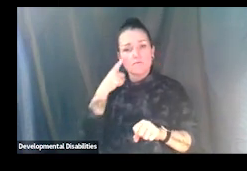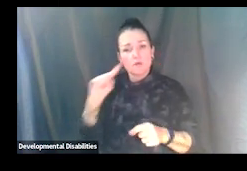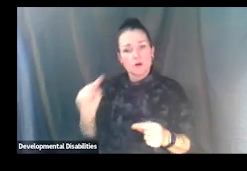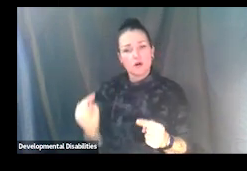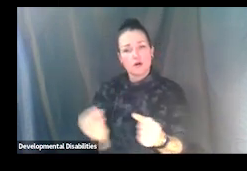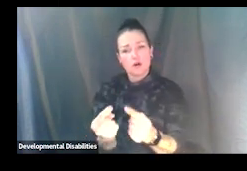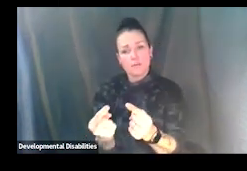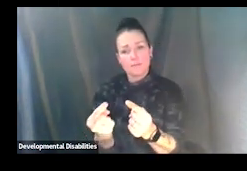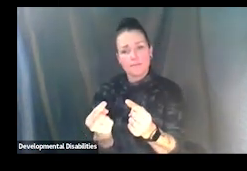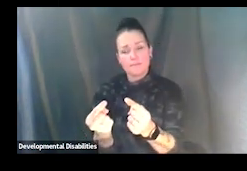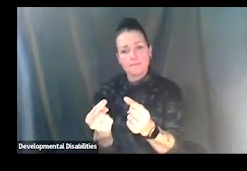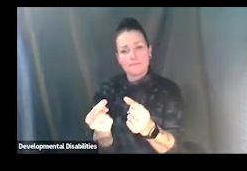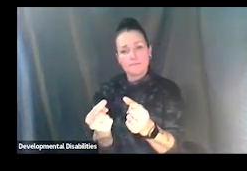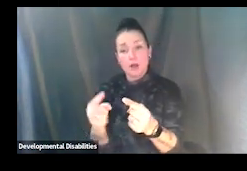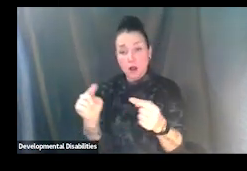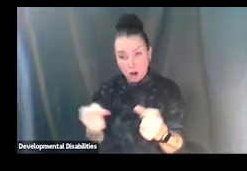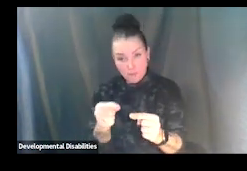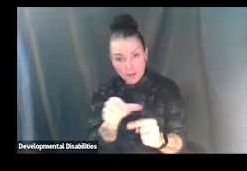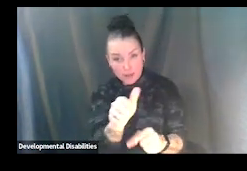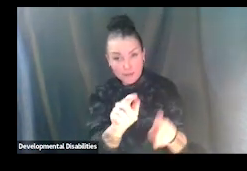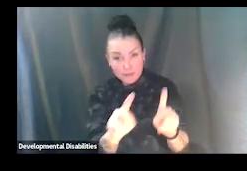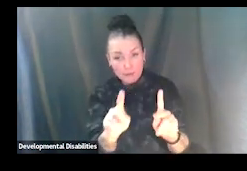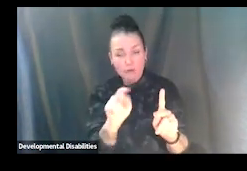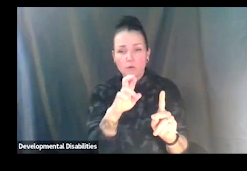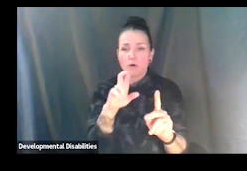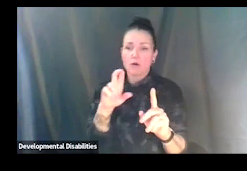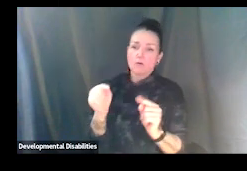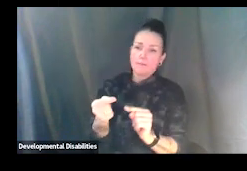limit people's ability to participate in life.